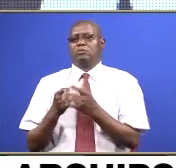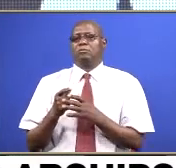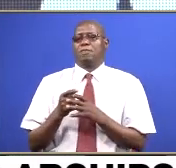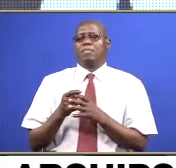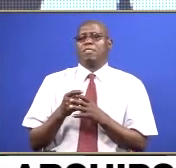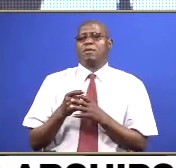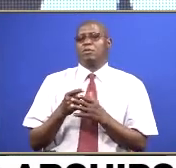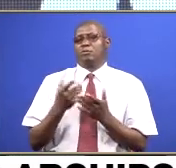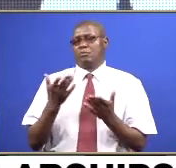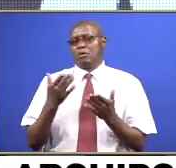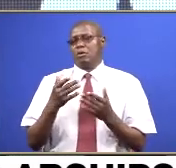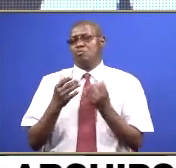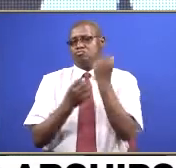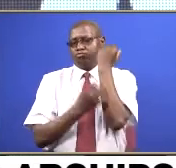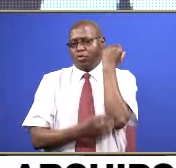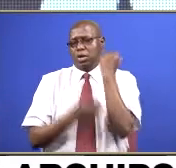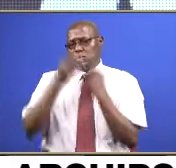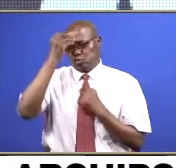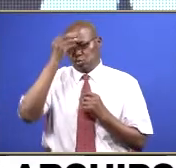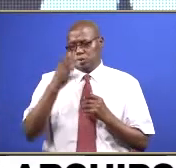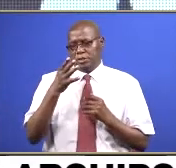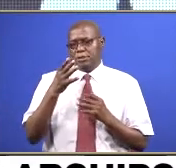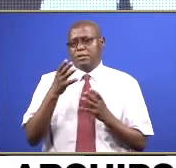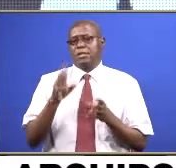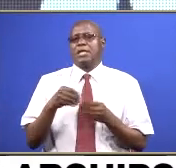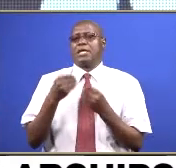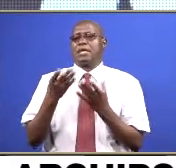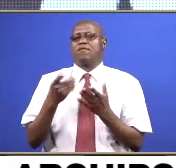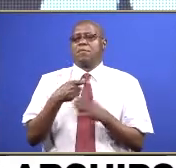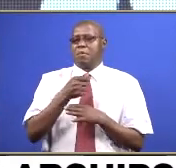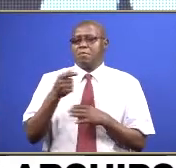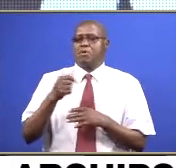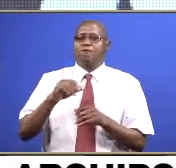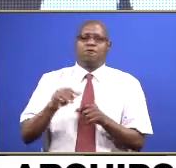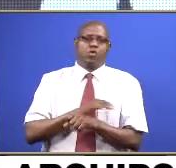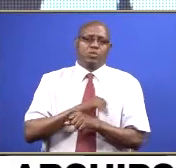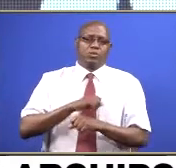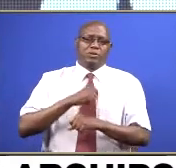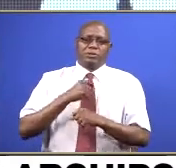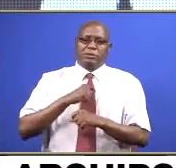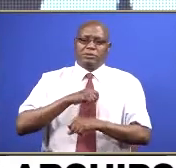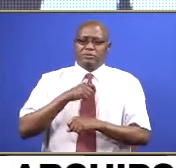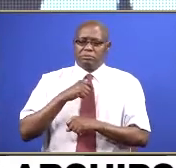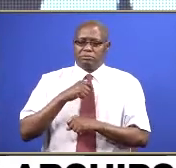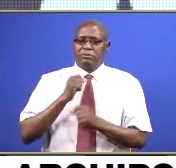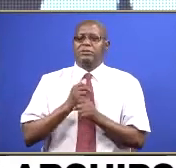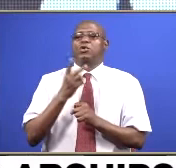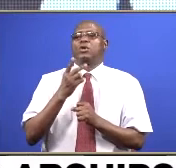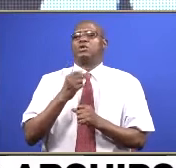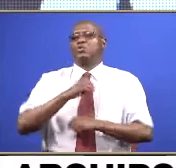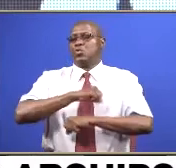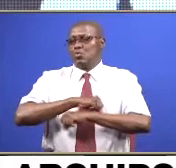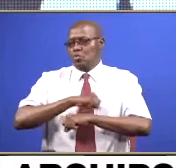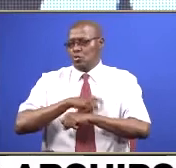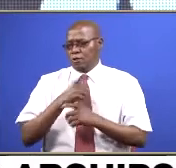and underprivileged students by granting them full secondary school fees scholarships and mentorship to help them focus